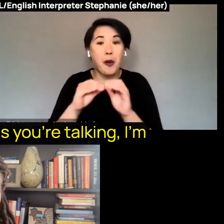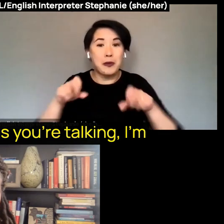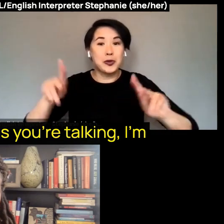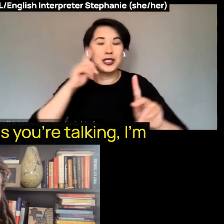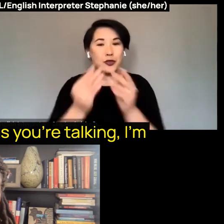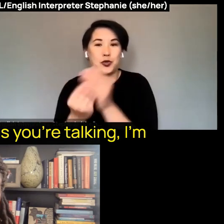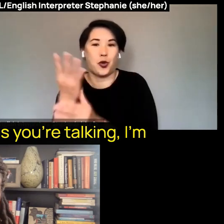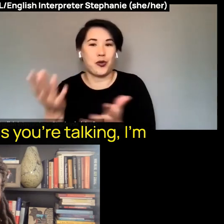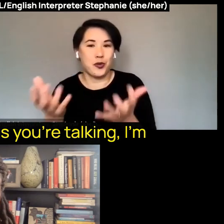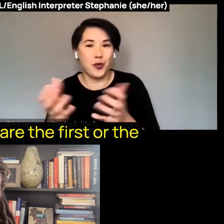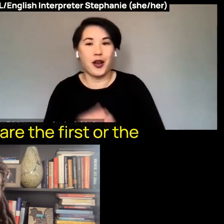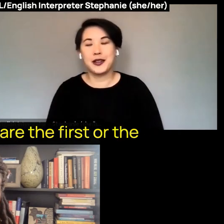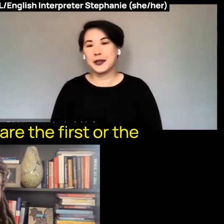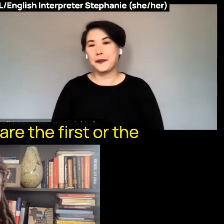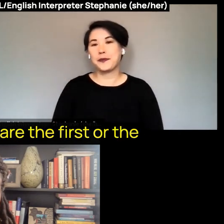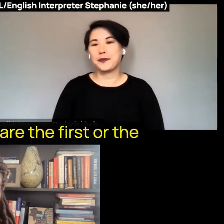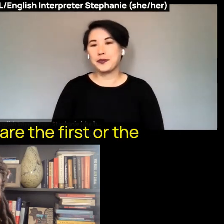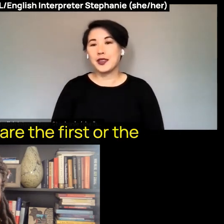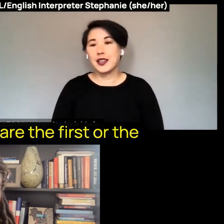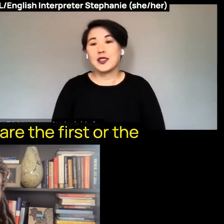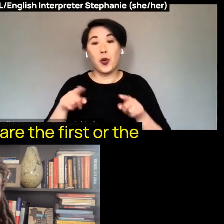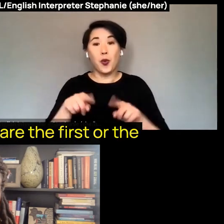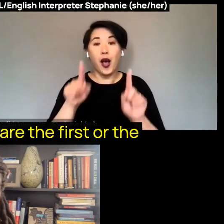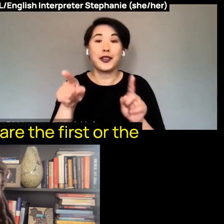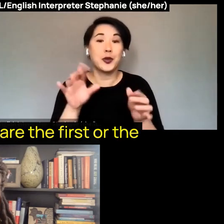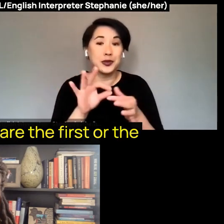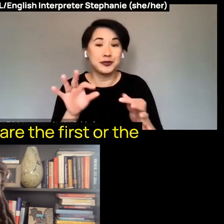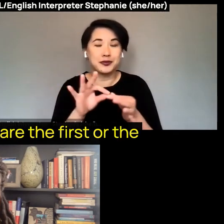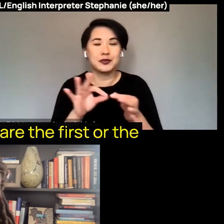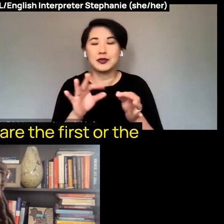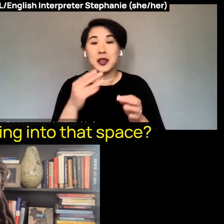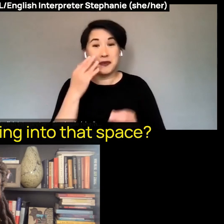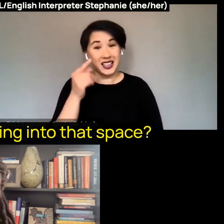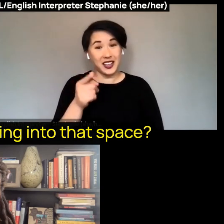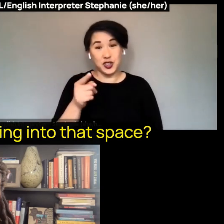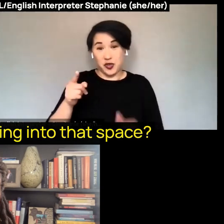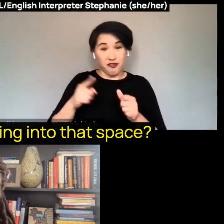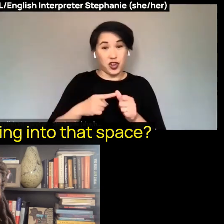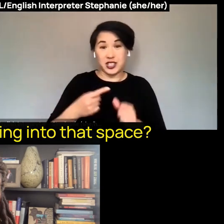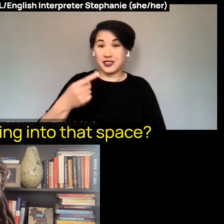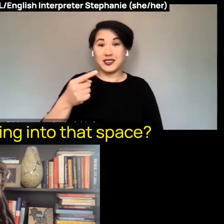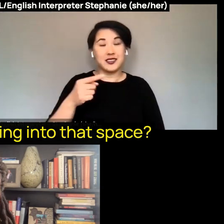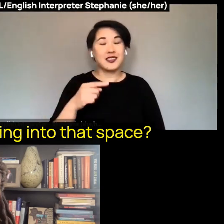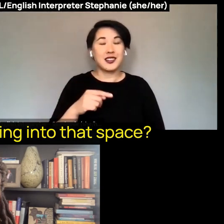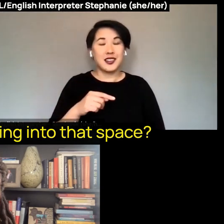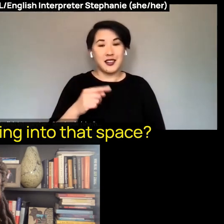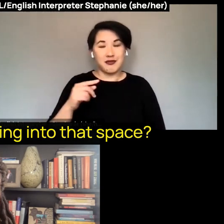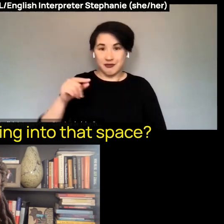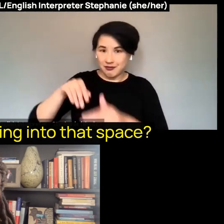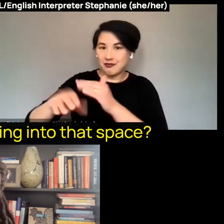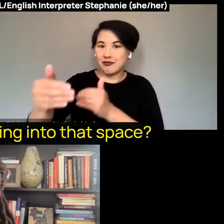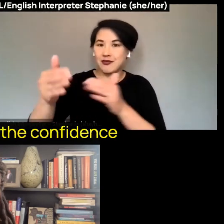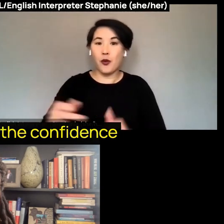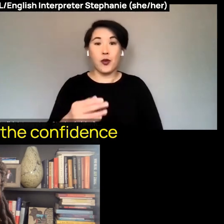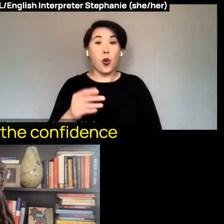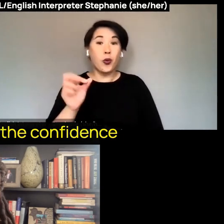so, you know, as you're talking, I'm curious, like, when you are the first and or the only, what do you bring into that